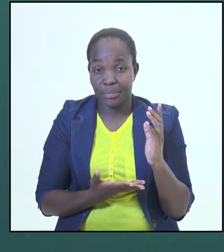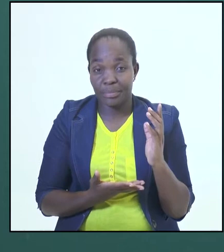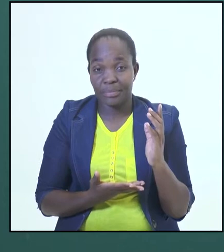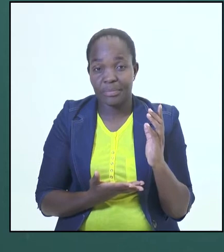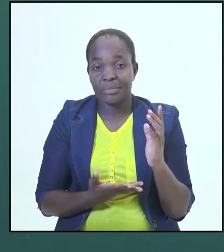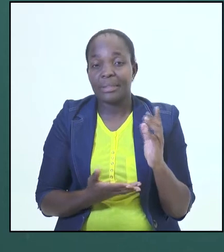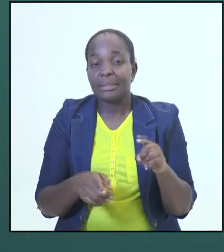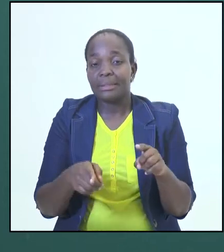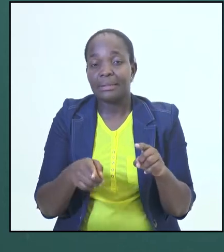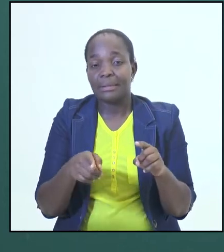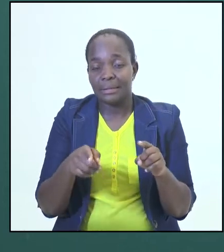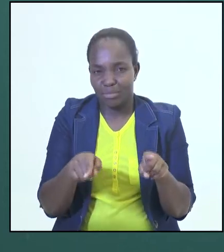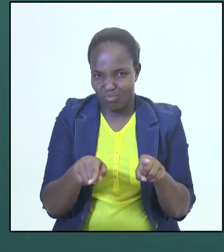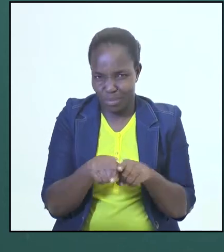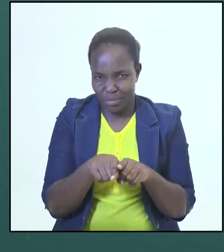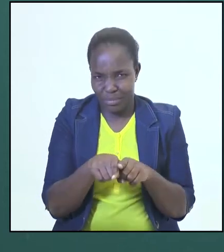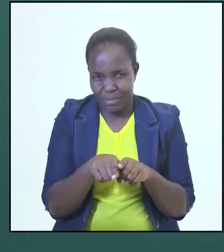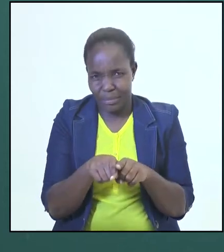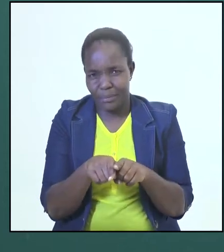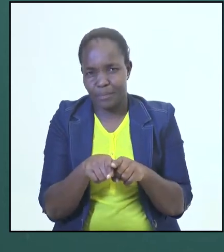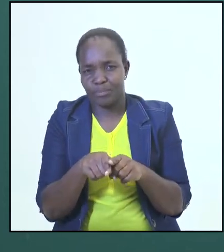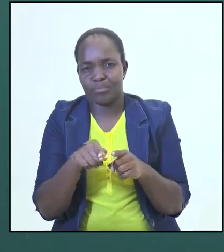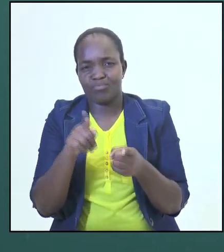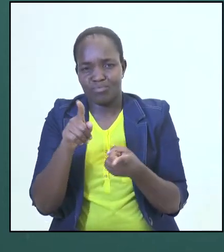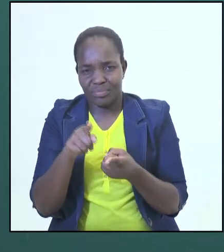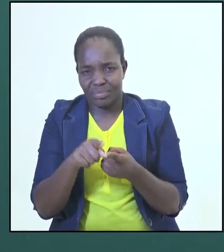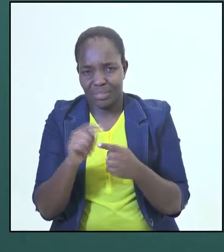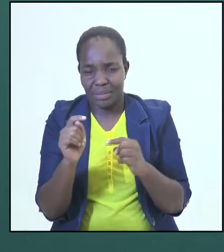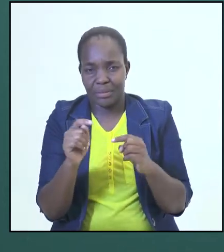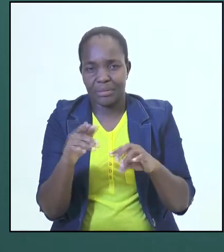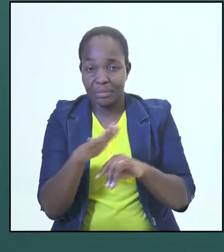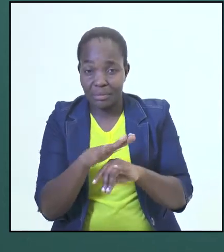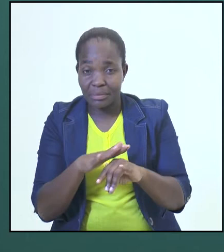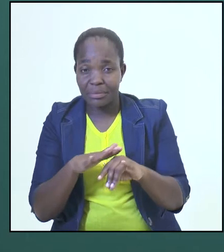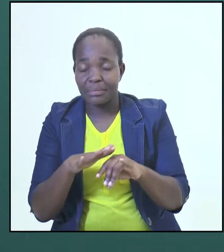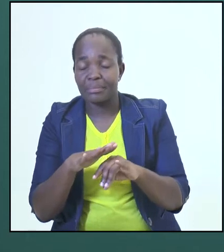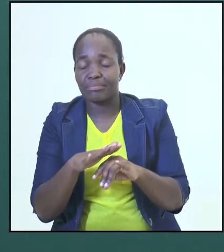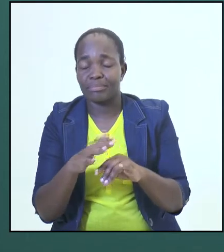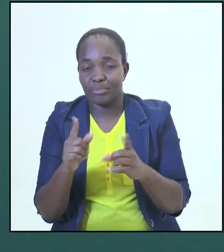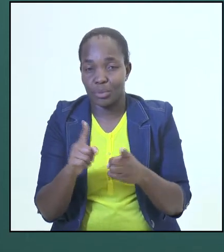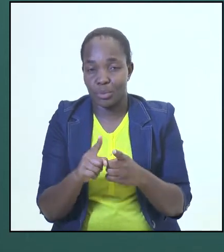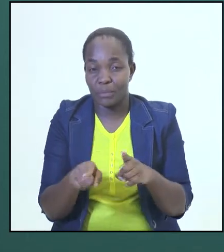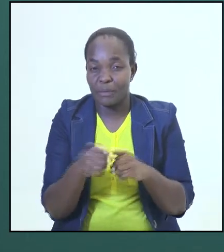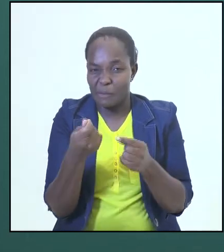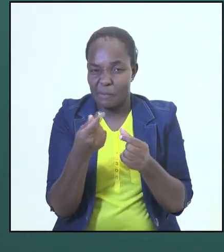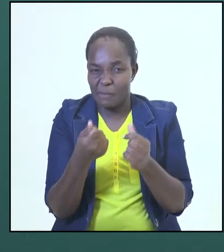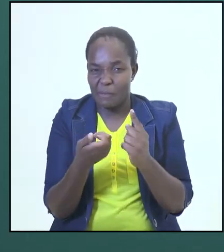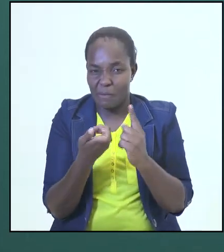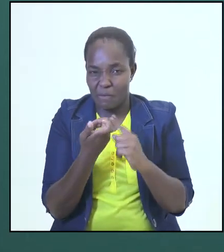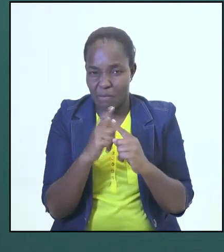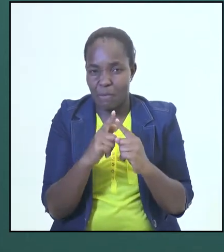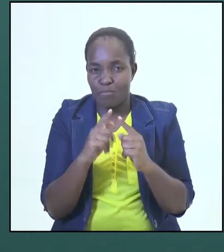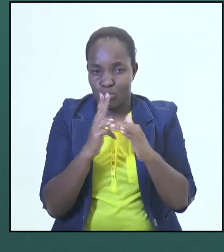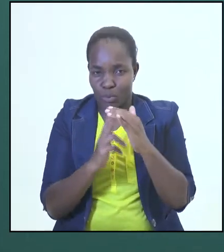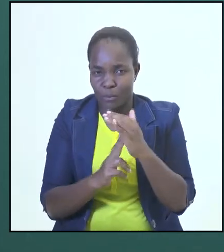wild animals of their natural habitat, causes a lot of income from tourists, and results in soil